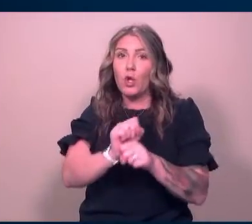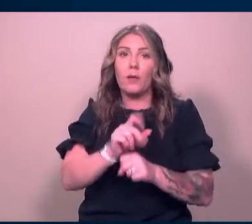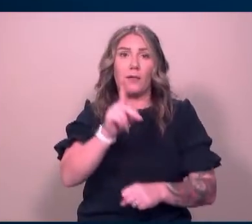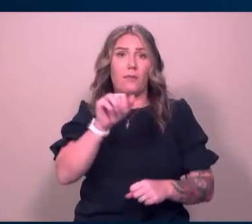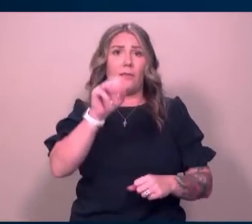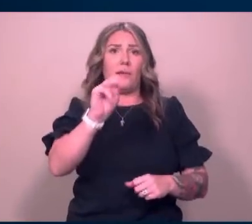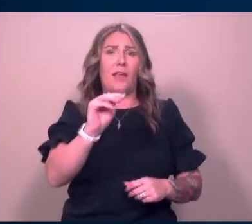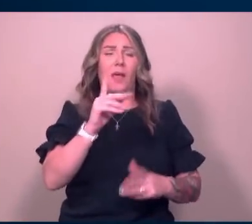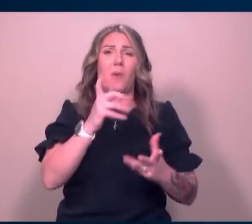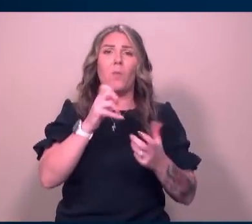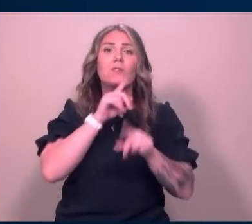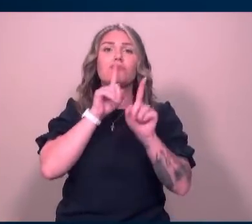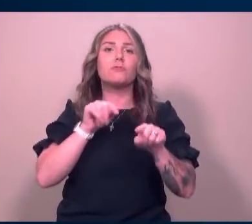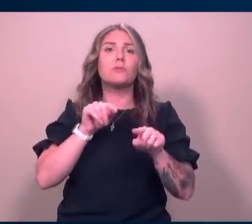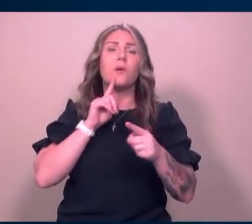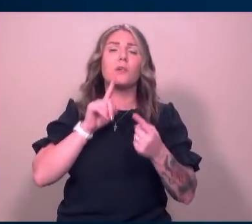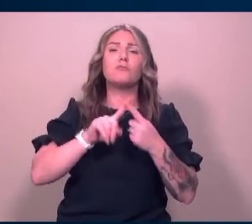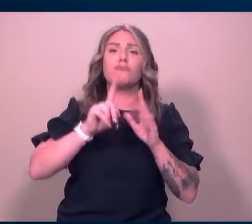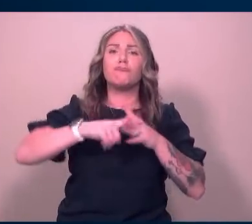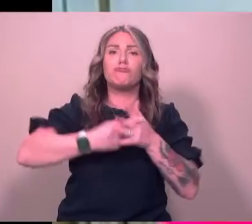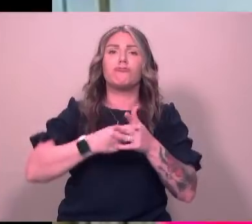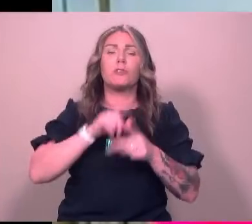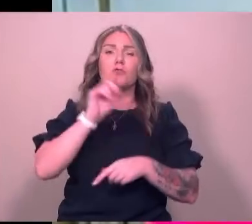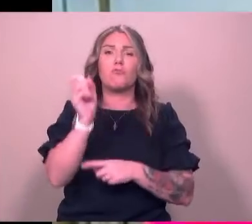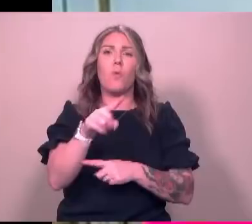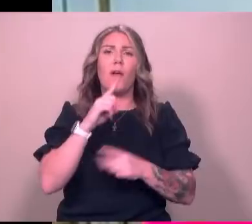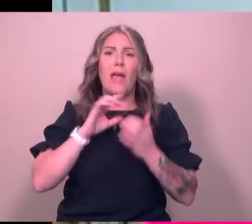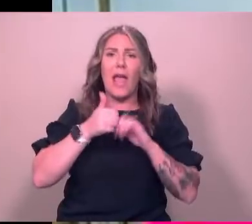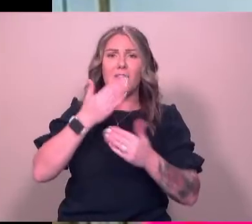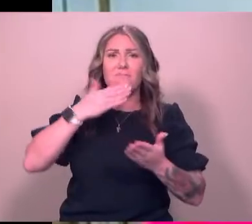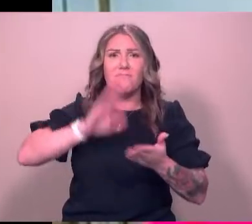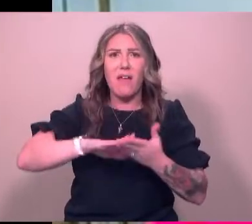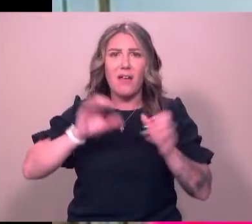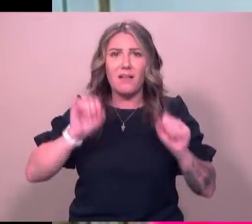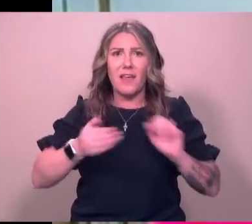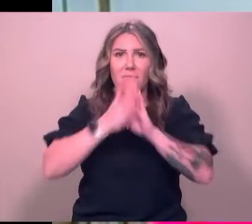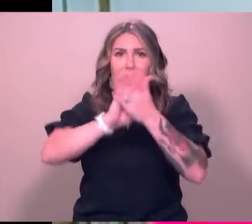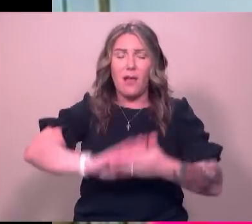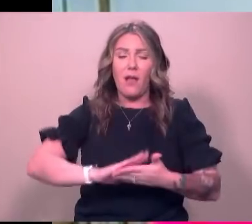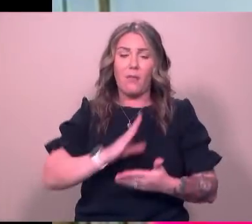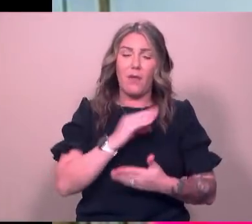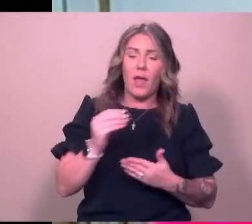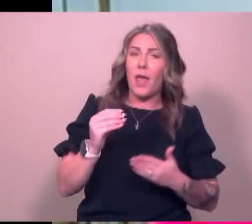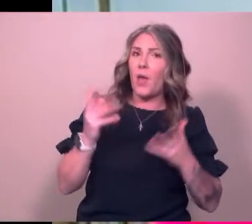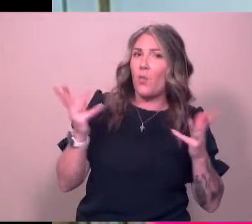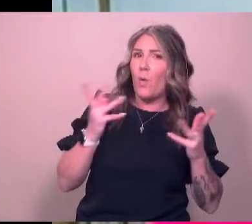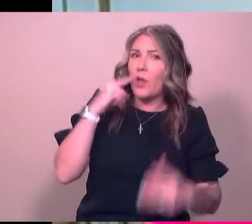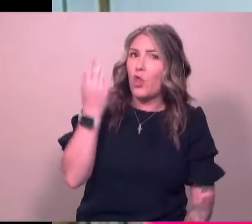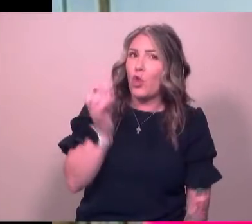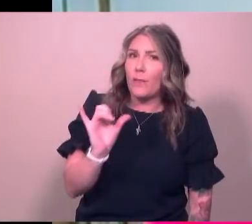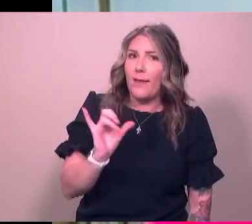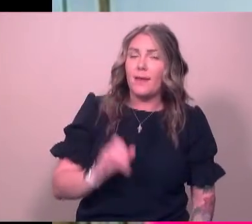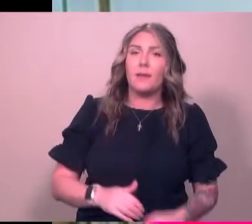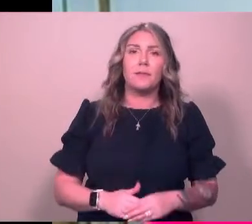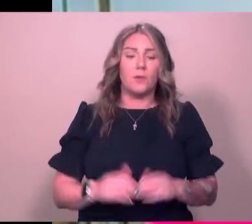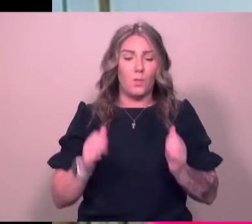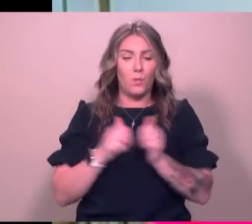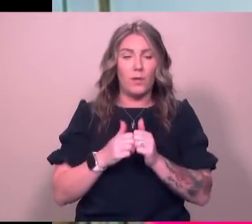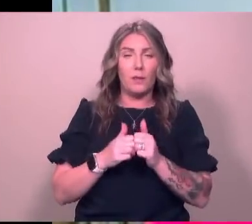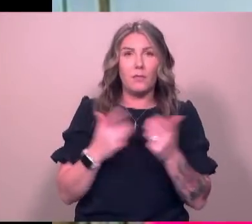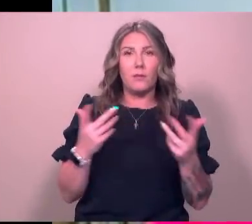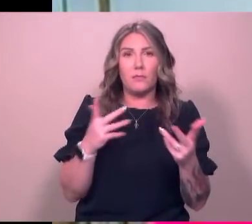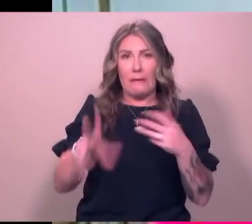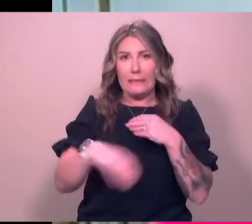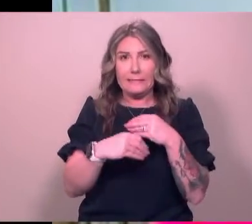Yes, I'd like to respond to the original question, which is how bad could this get and what might that look like with the onslaught of